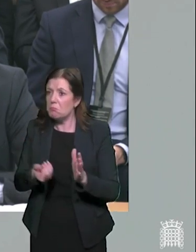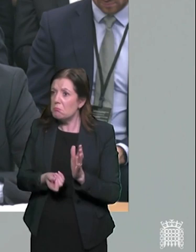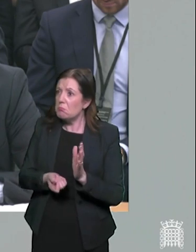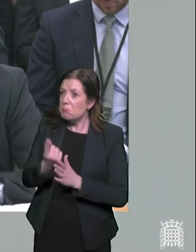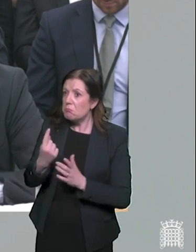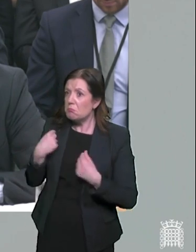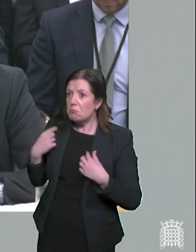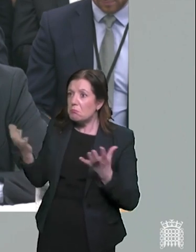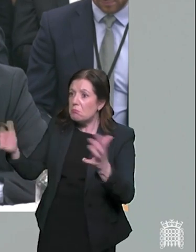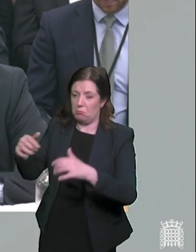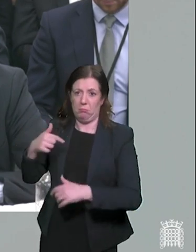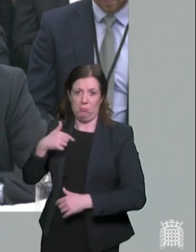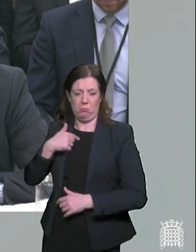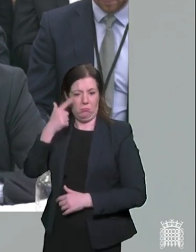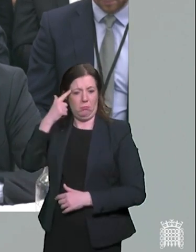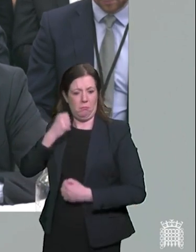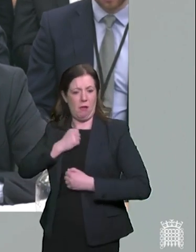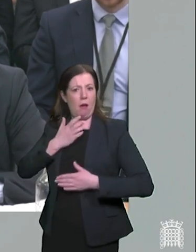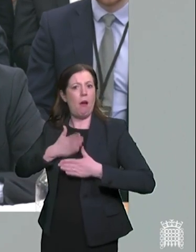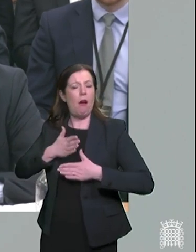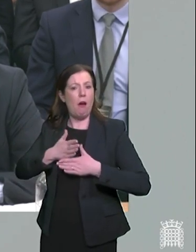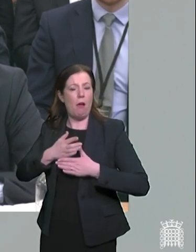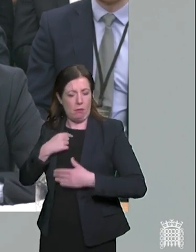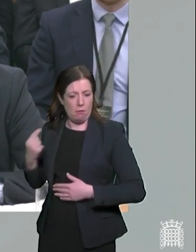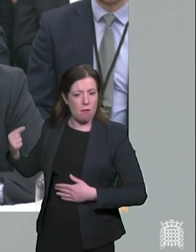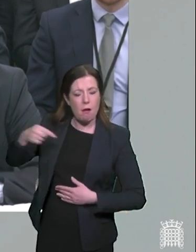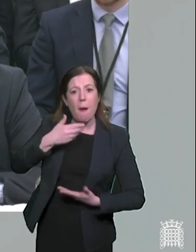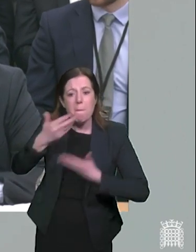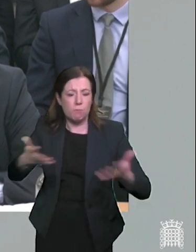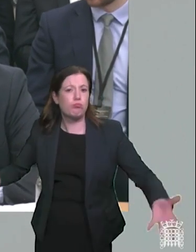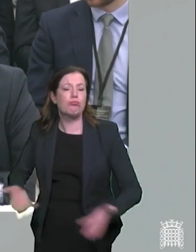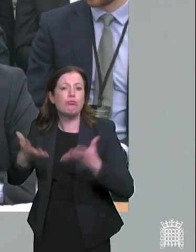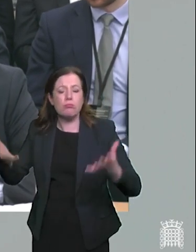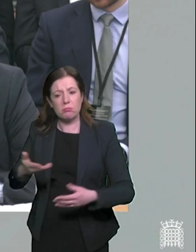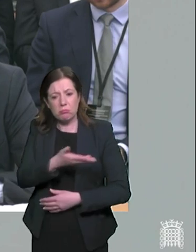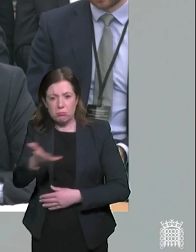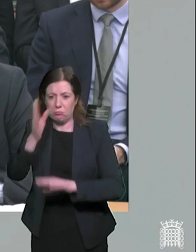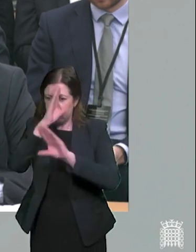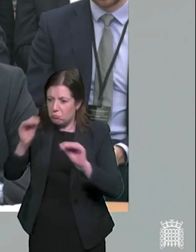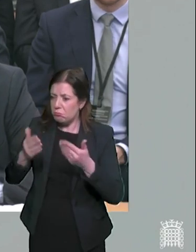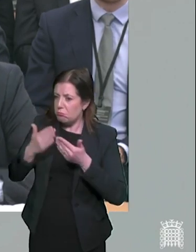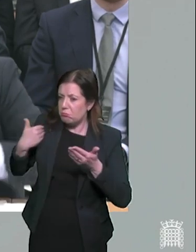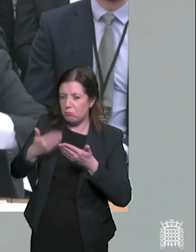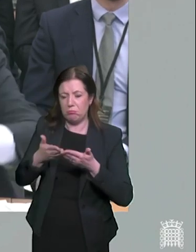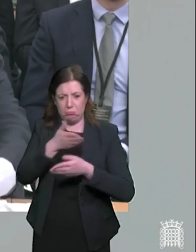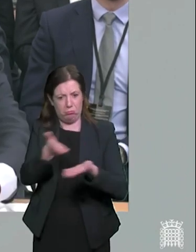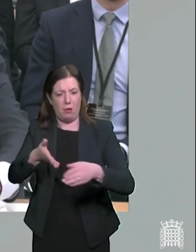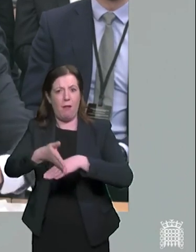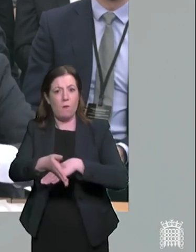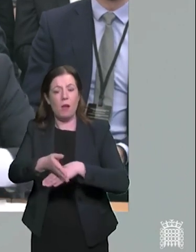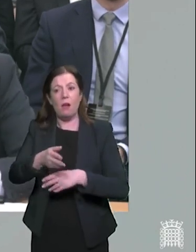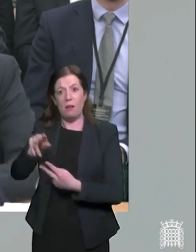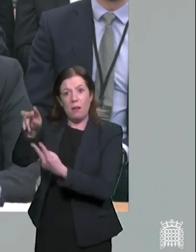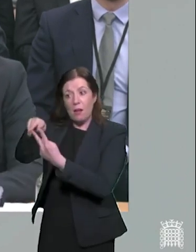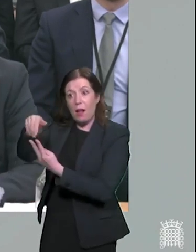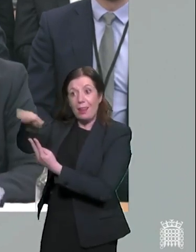thought it was right and proper for me to motivate staff by saying how we were doing and to thank them for what they'd done. It wasn't just the staff who were